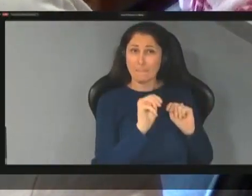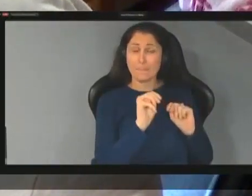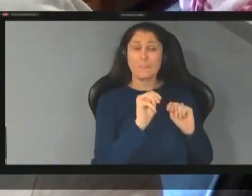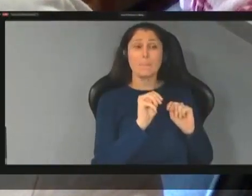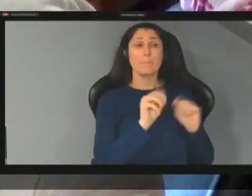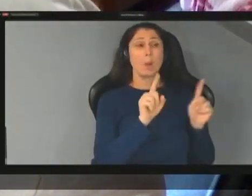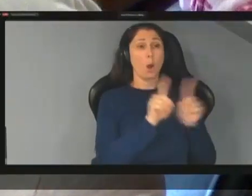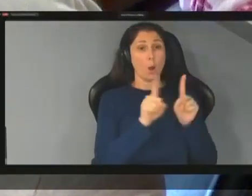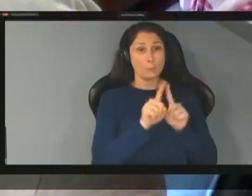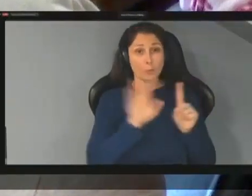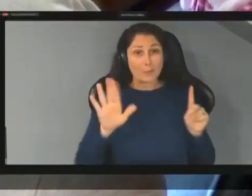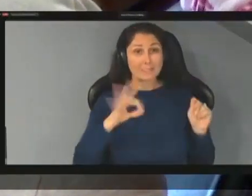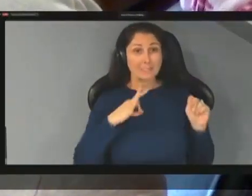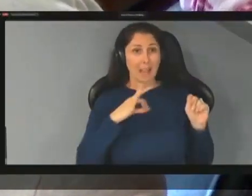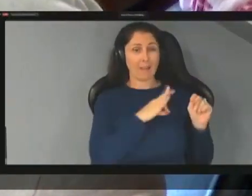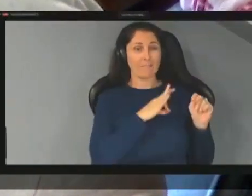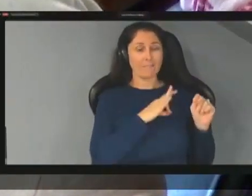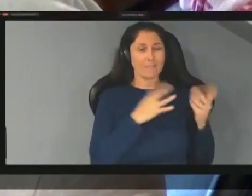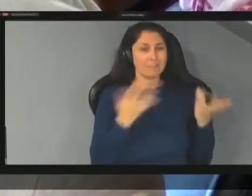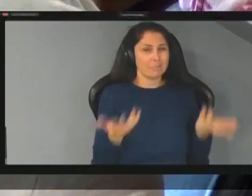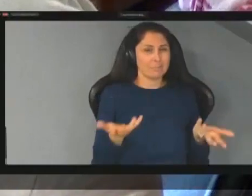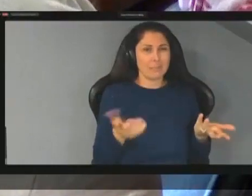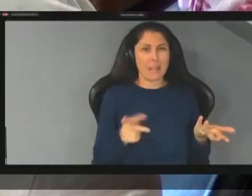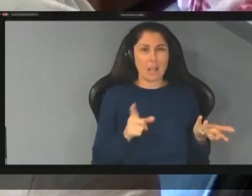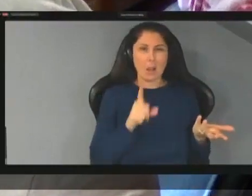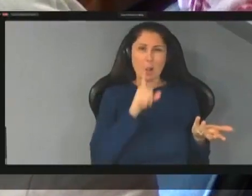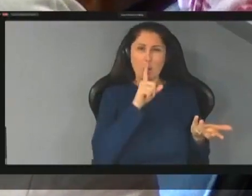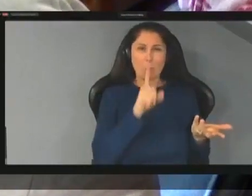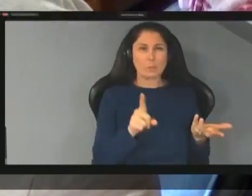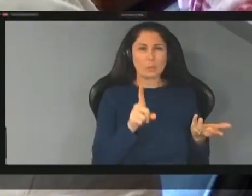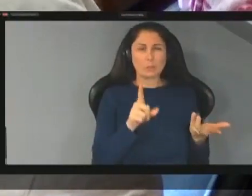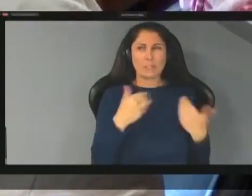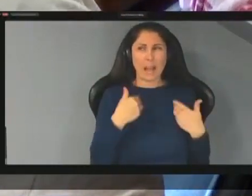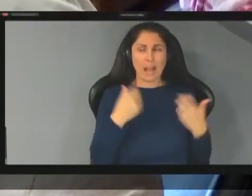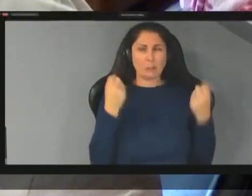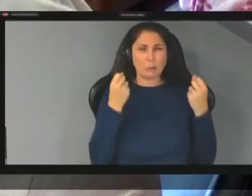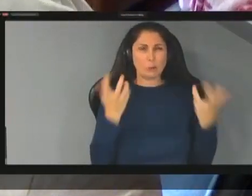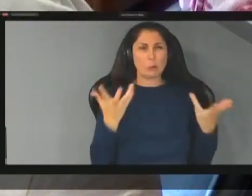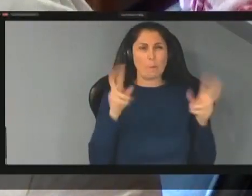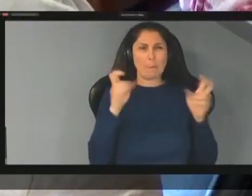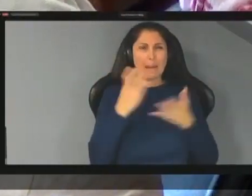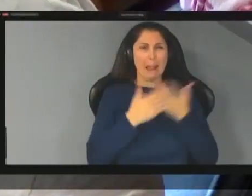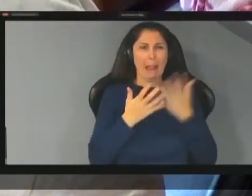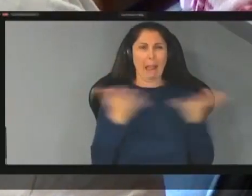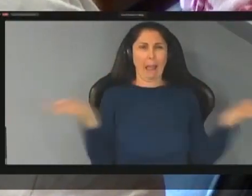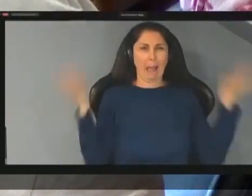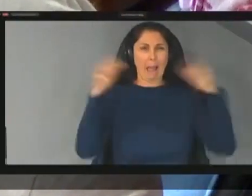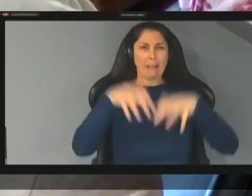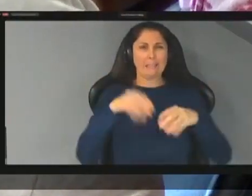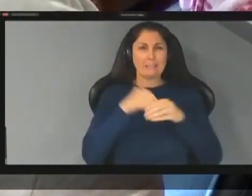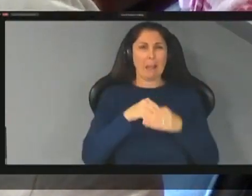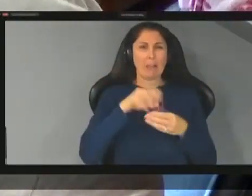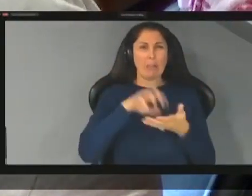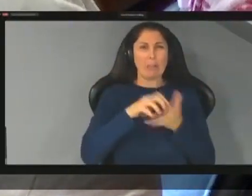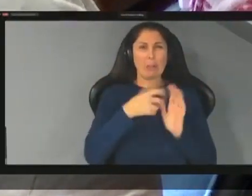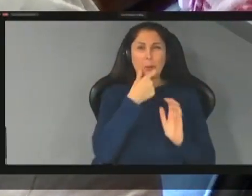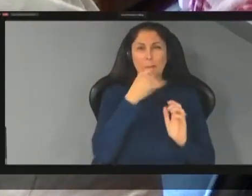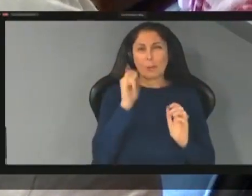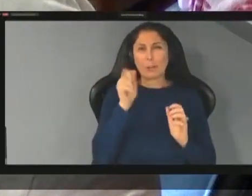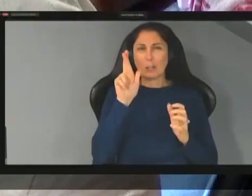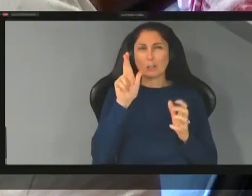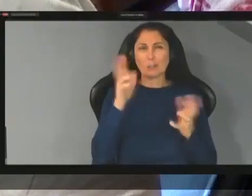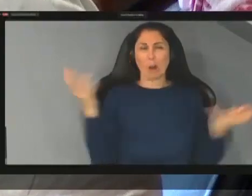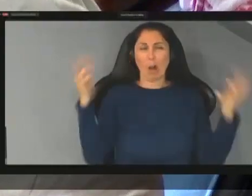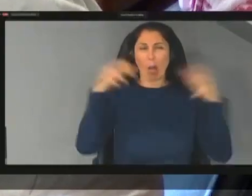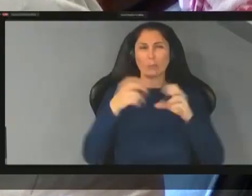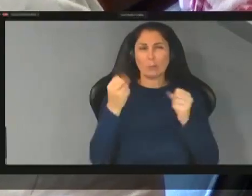his staff. It was just riddled with too many hands in the cookie jar, as Grandma would say it, and I don't think